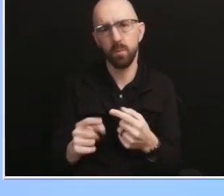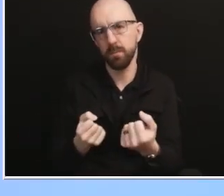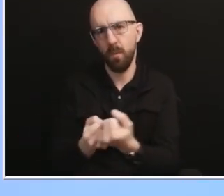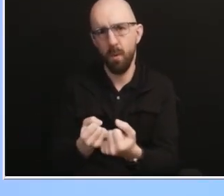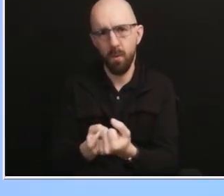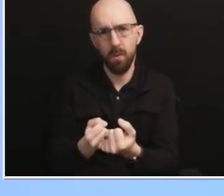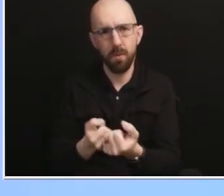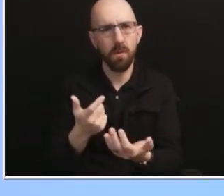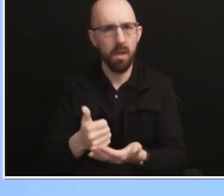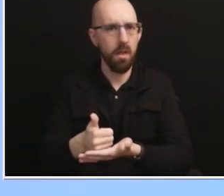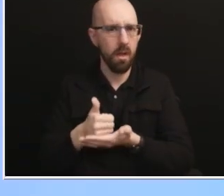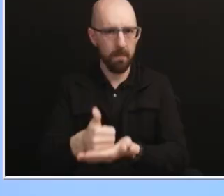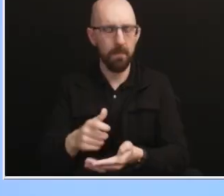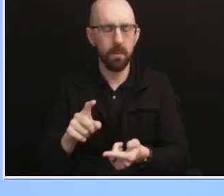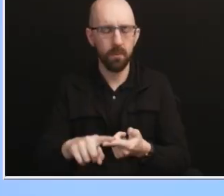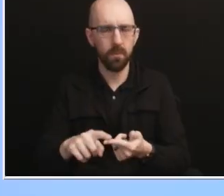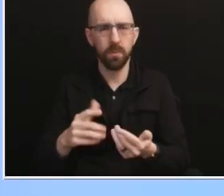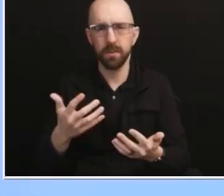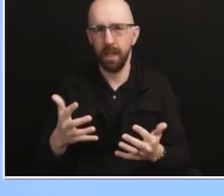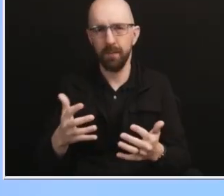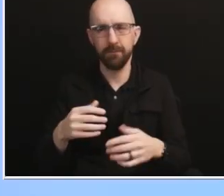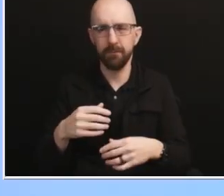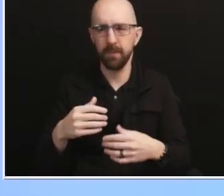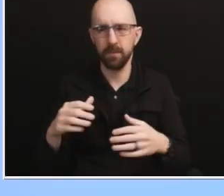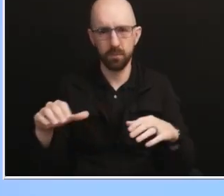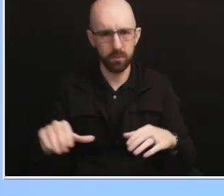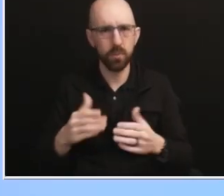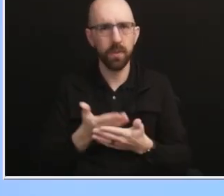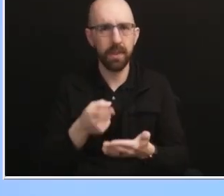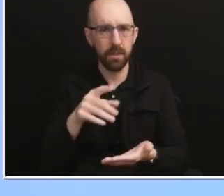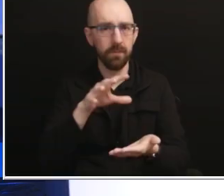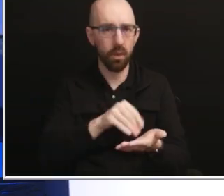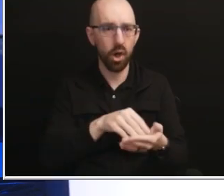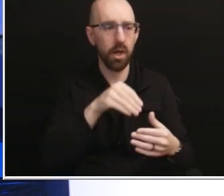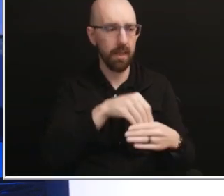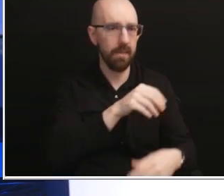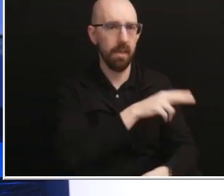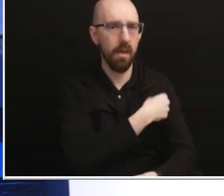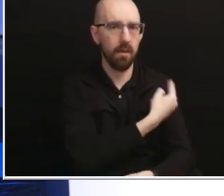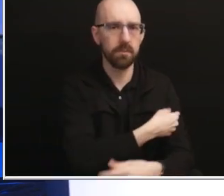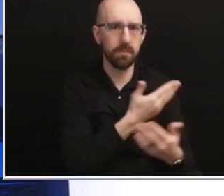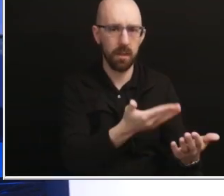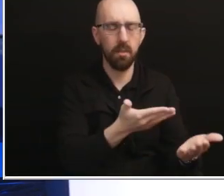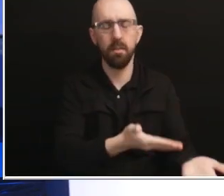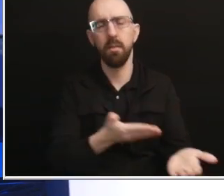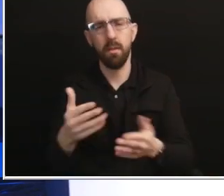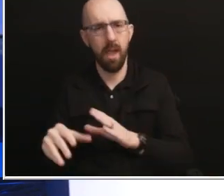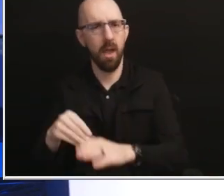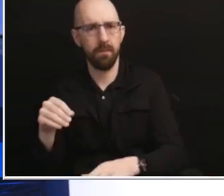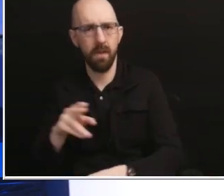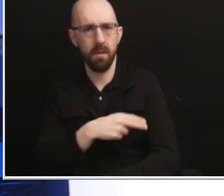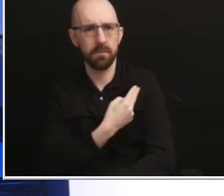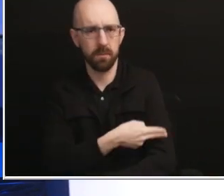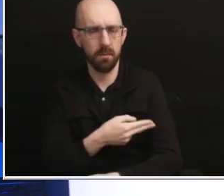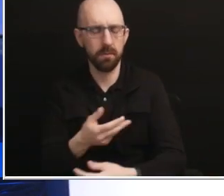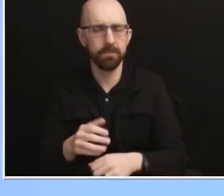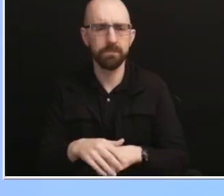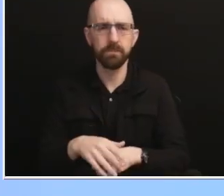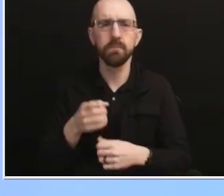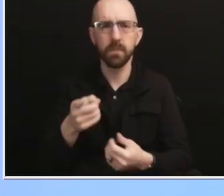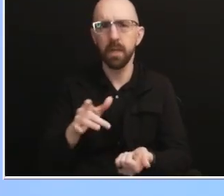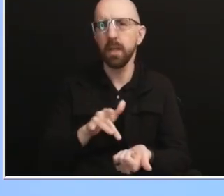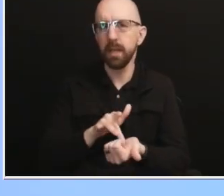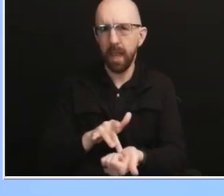you to sort of carry out the things that you've learned inpatient. And to gauge how you're doing. Correct. Yeah. Right. And also there's something to